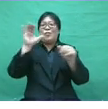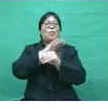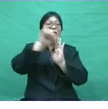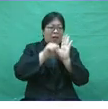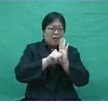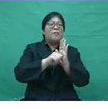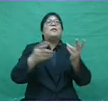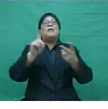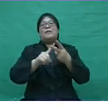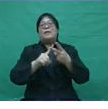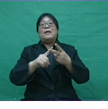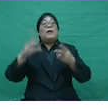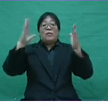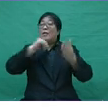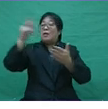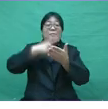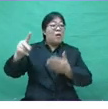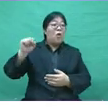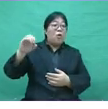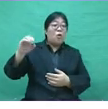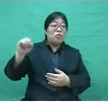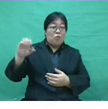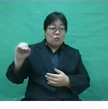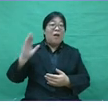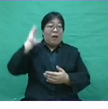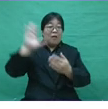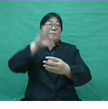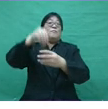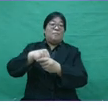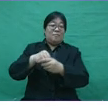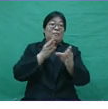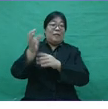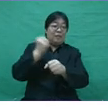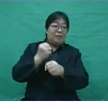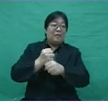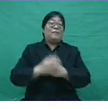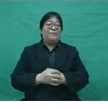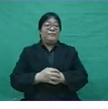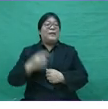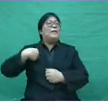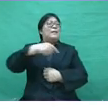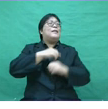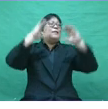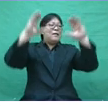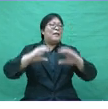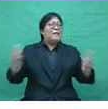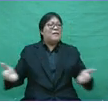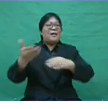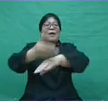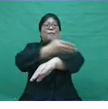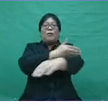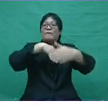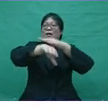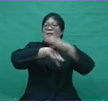as non-contributors who are about to enter the labour force. In our approach to improve access to